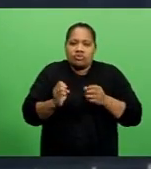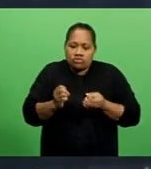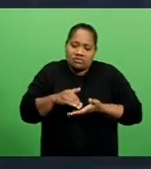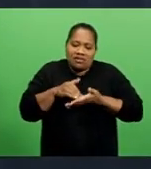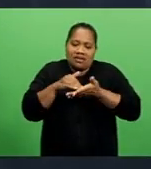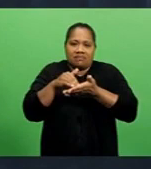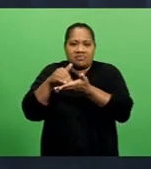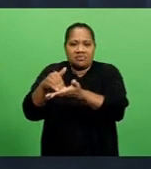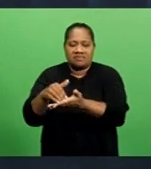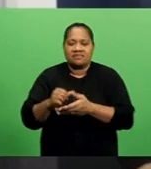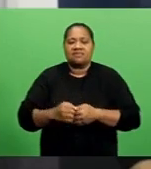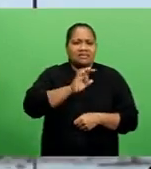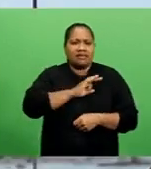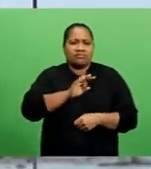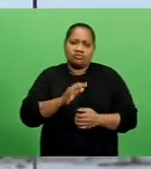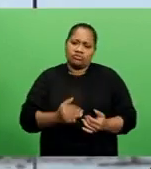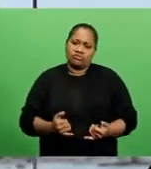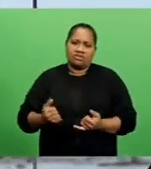programs.